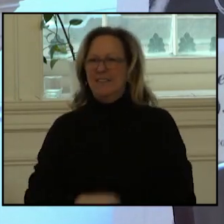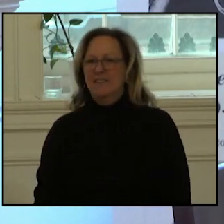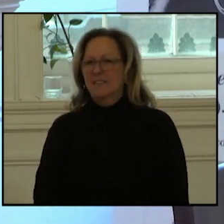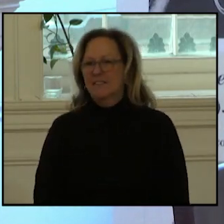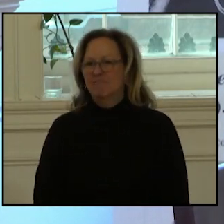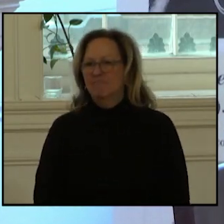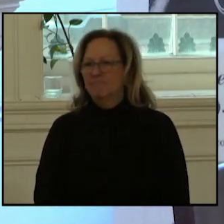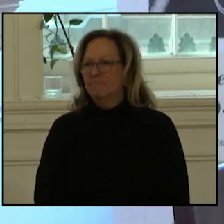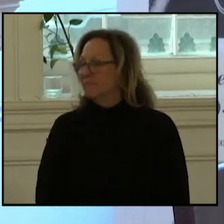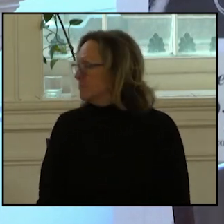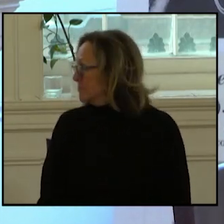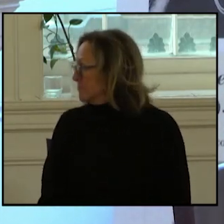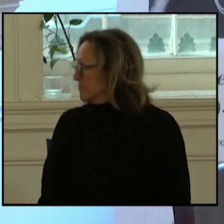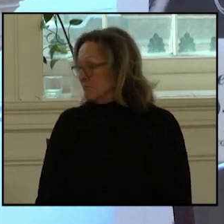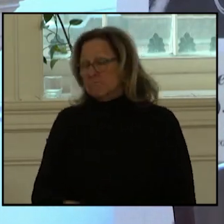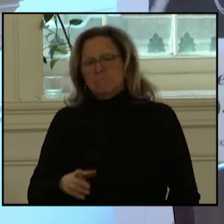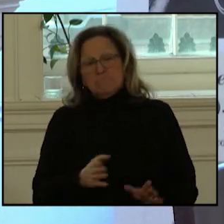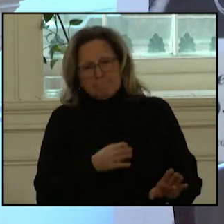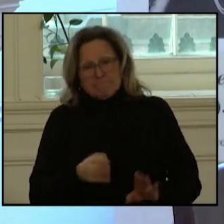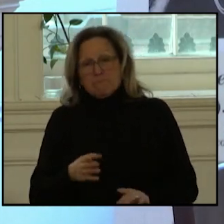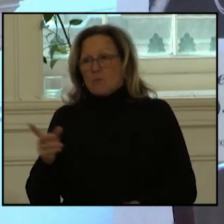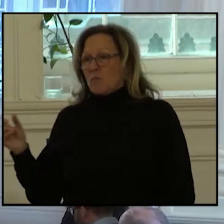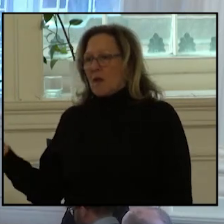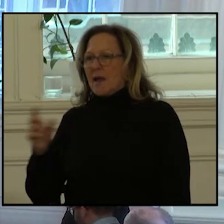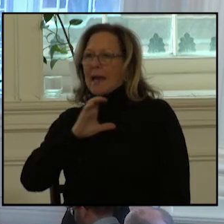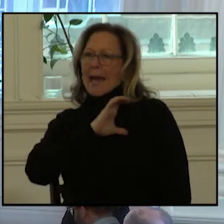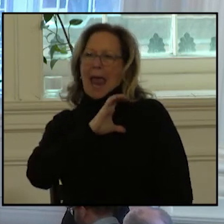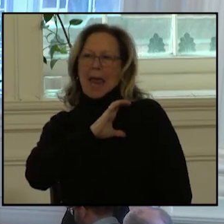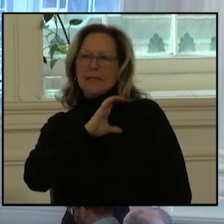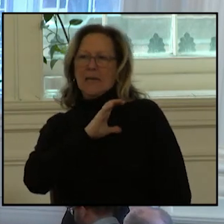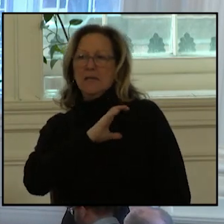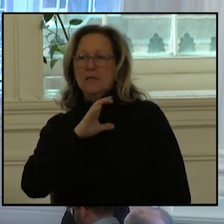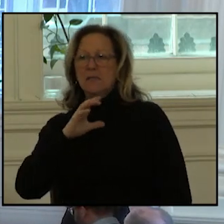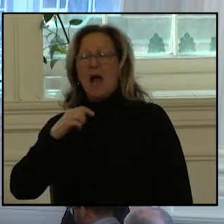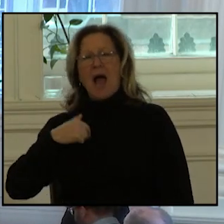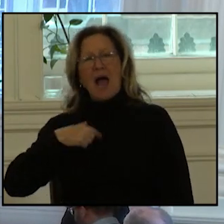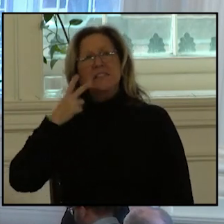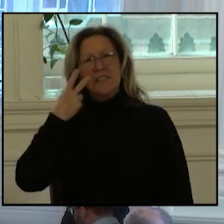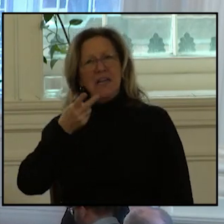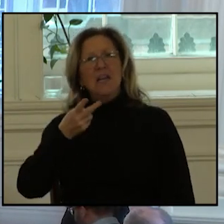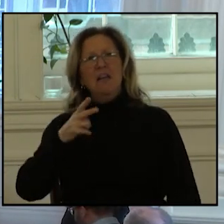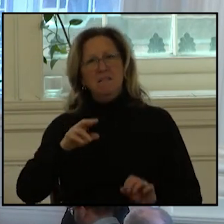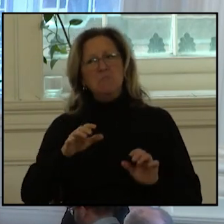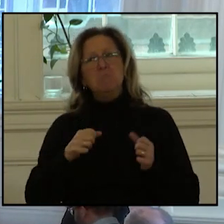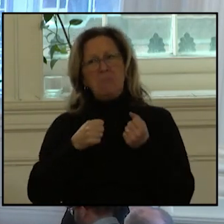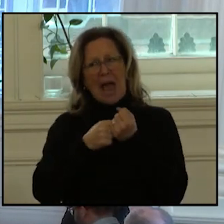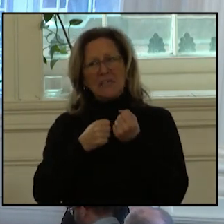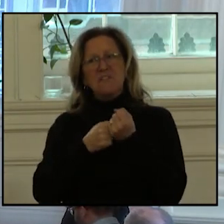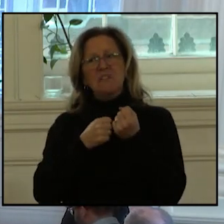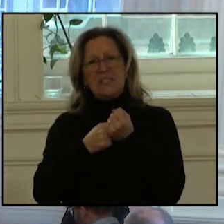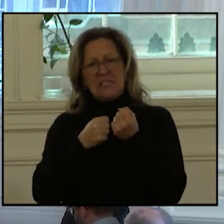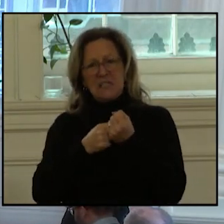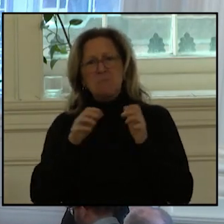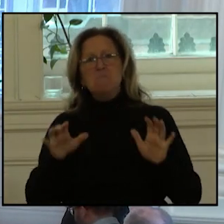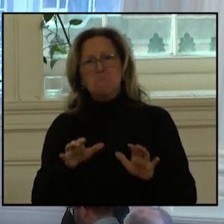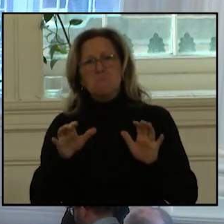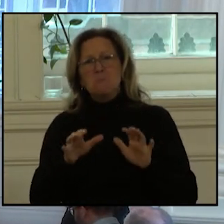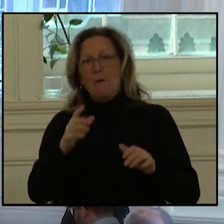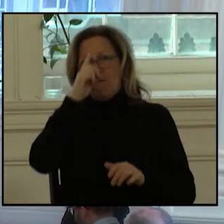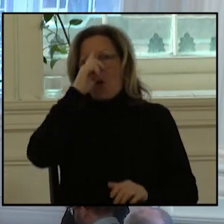you, Ms. Connie? I see it as an activism for my